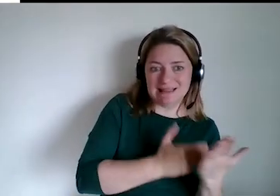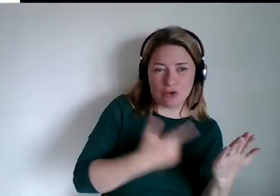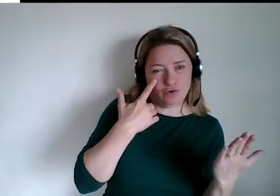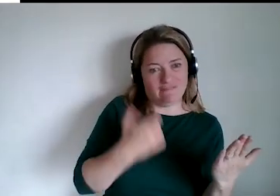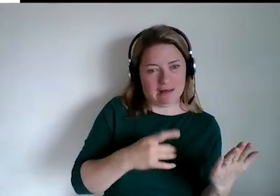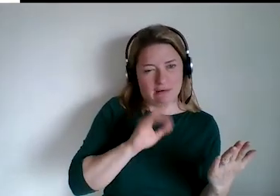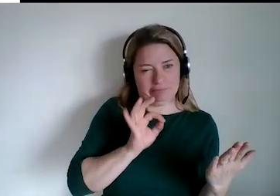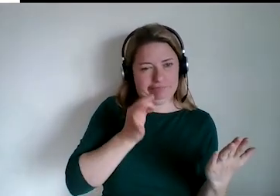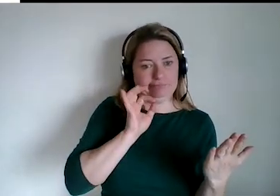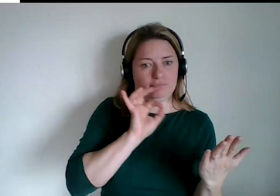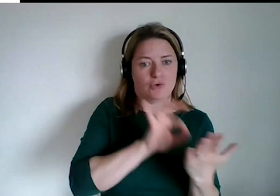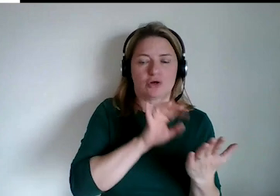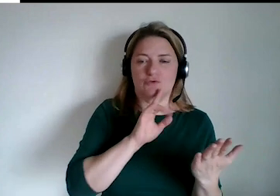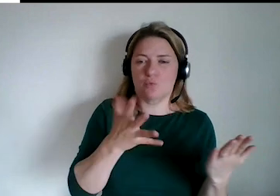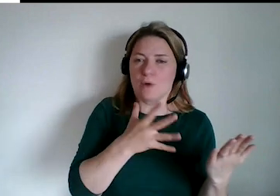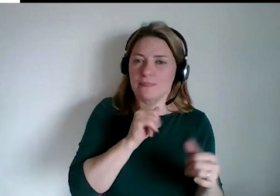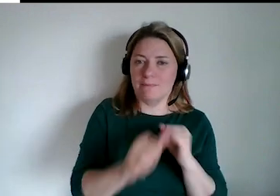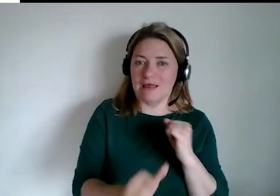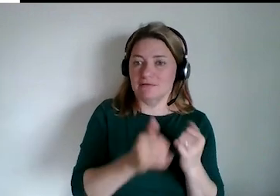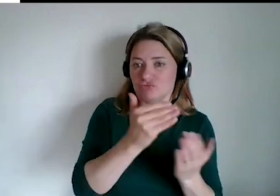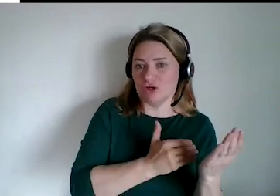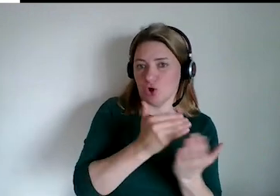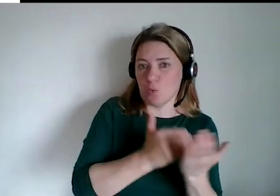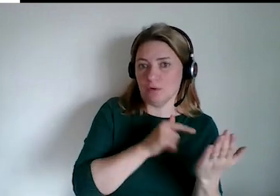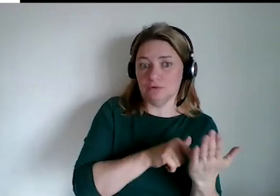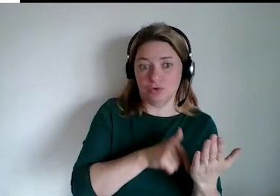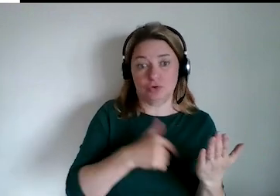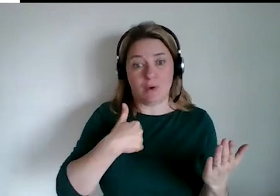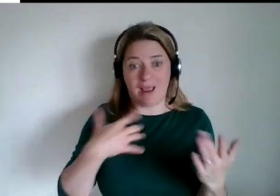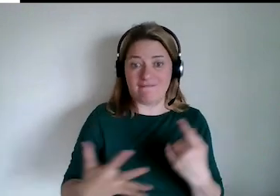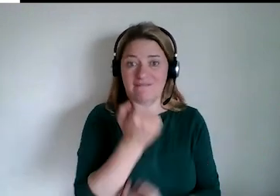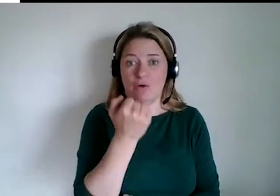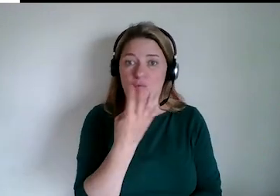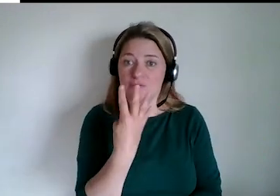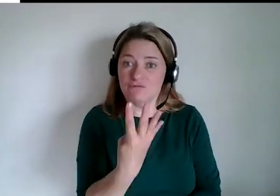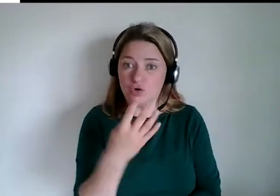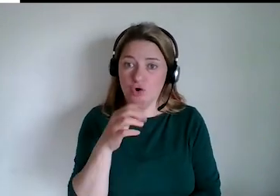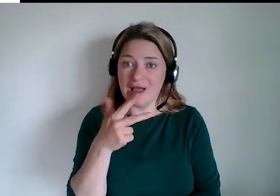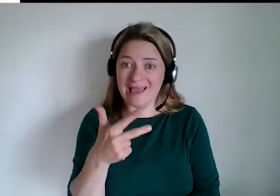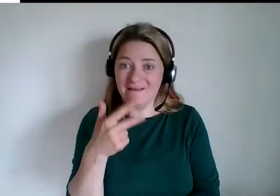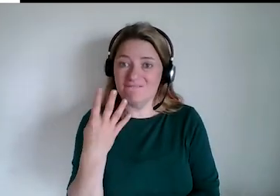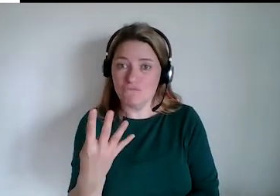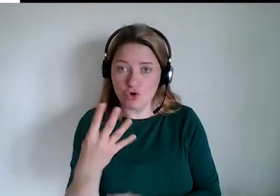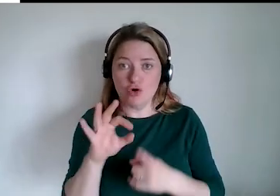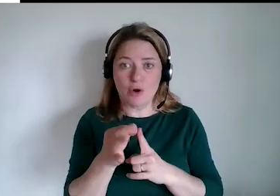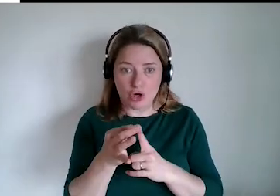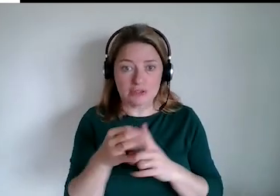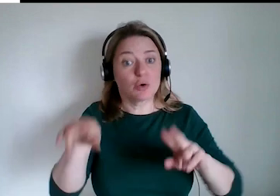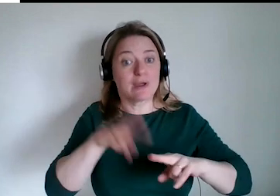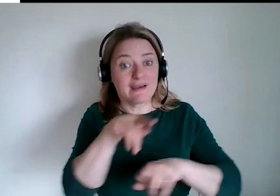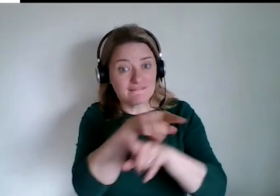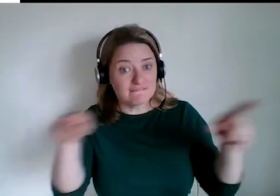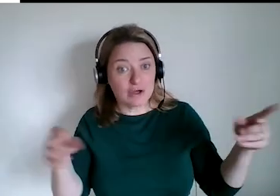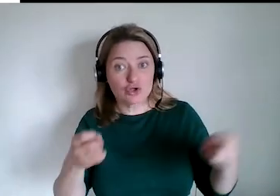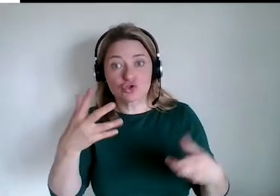sweet spot for where the best threshold is. And so I found it was 484 points. And so those who scored below that